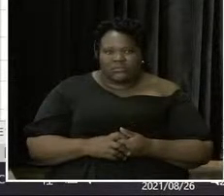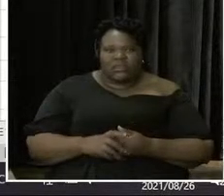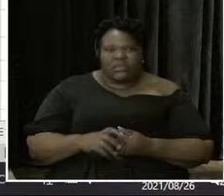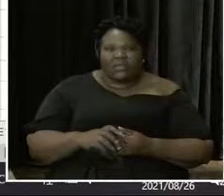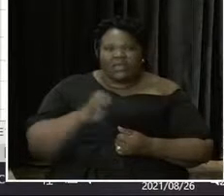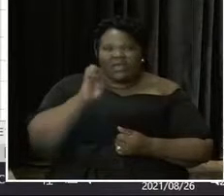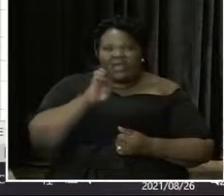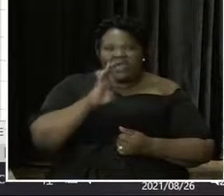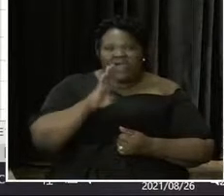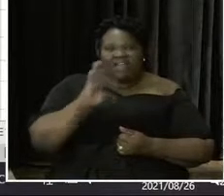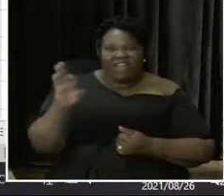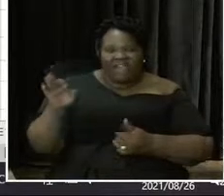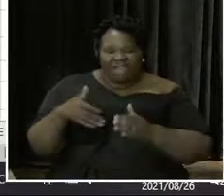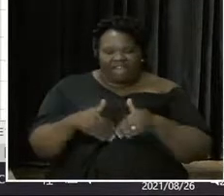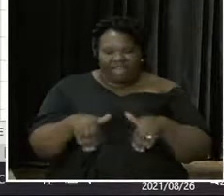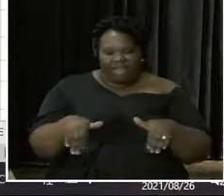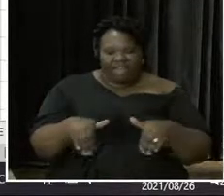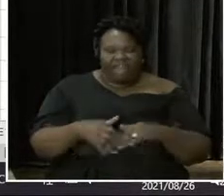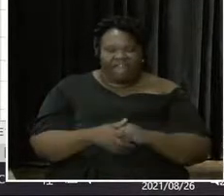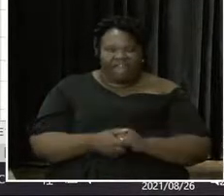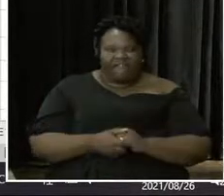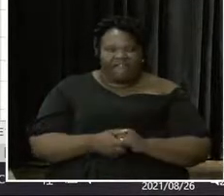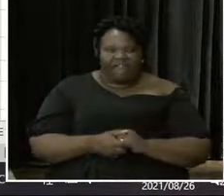FF is abstaining.